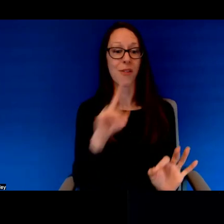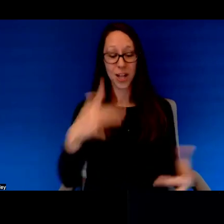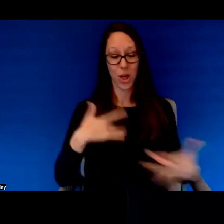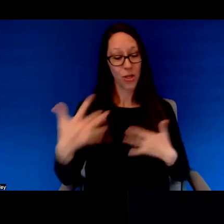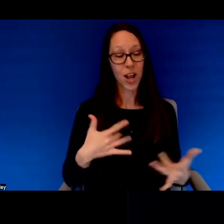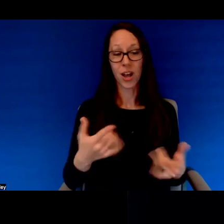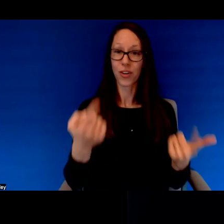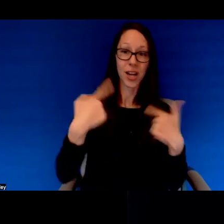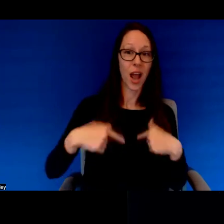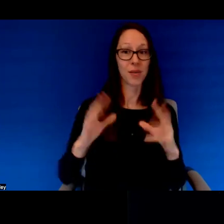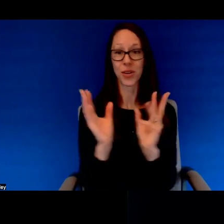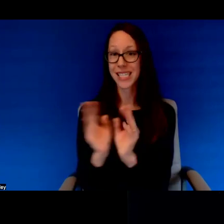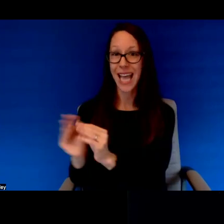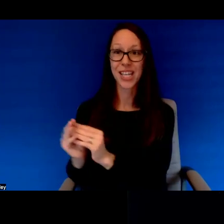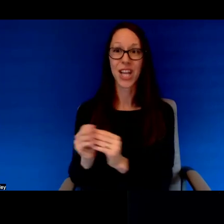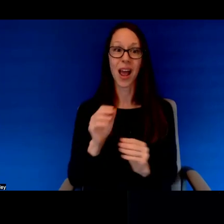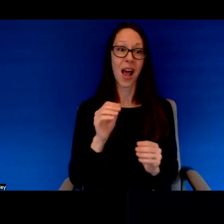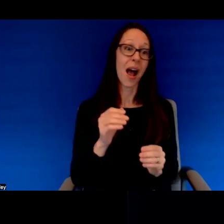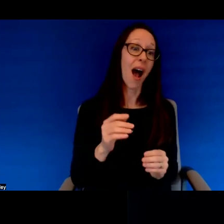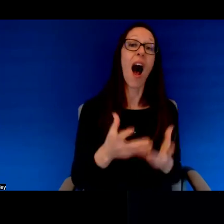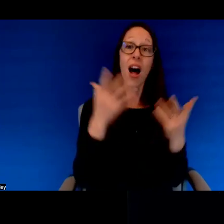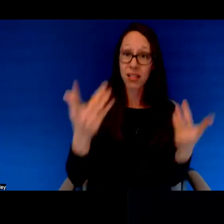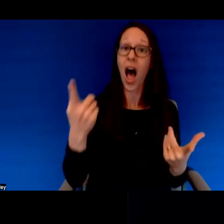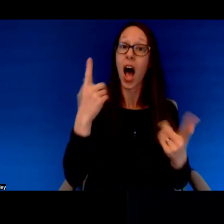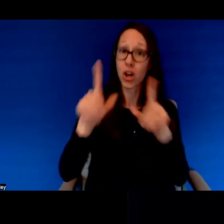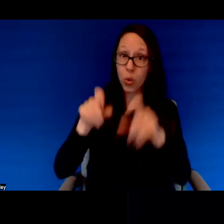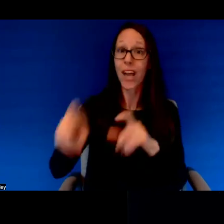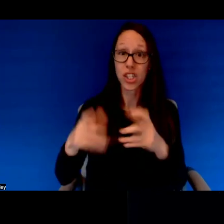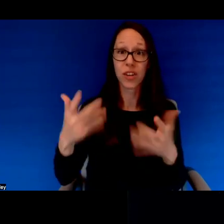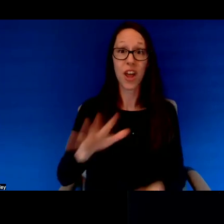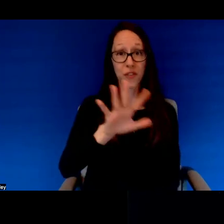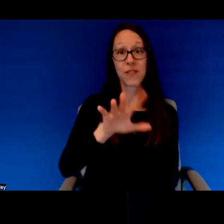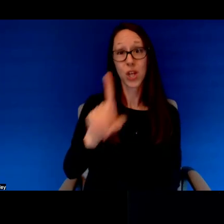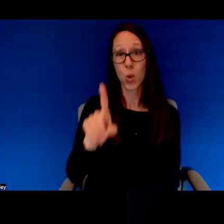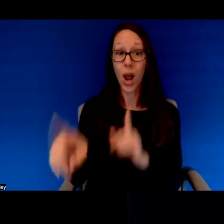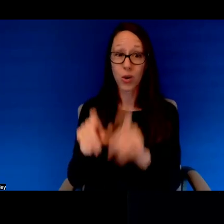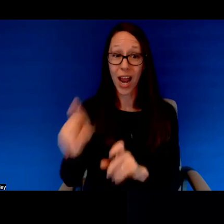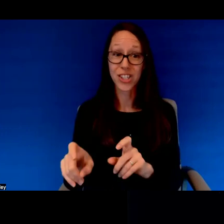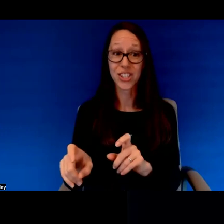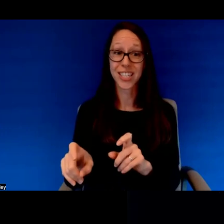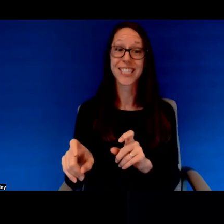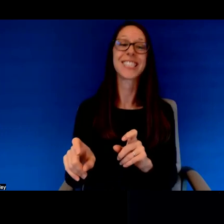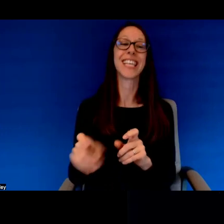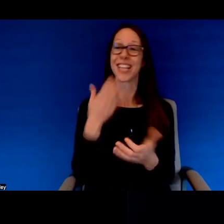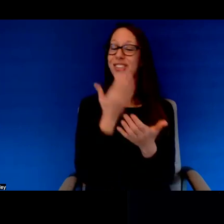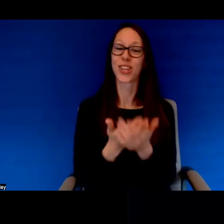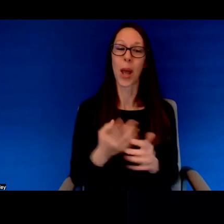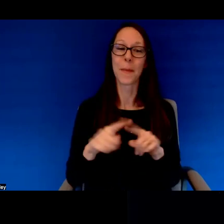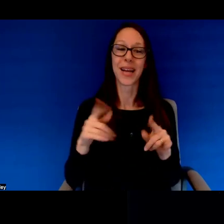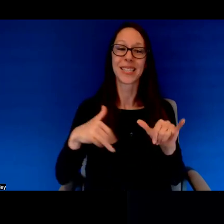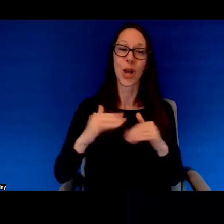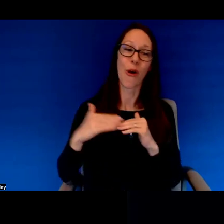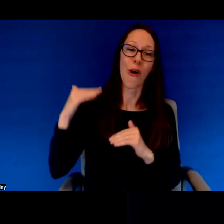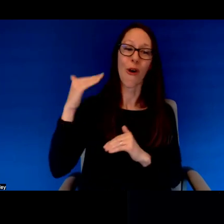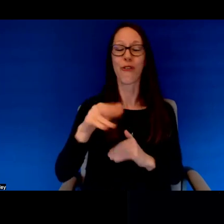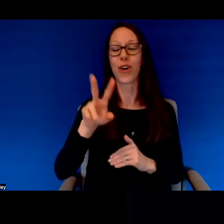God, we couldn't get through all the questions. We got through a lot. We got through 51 questions, which is pretty good. But we still have over 200